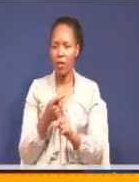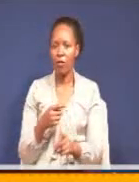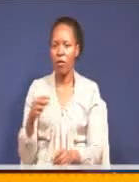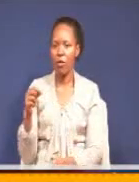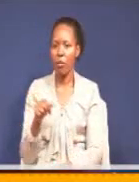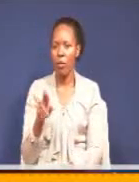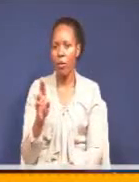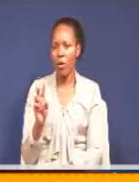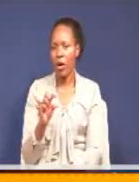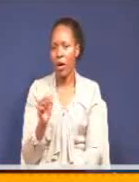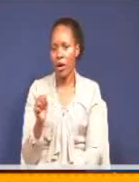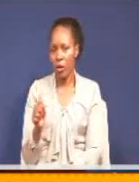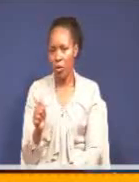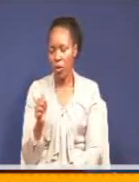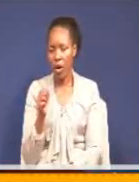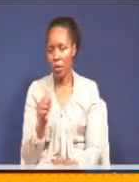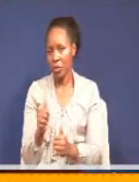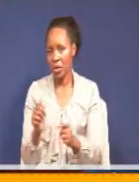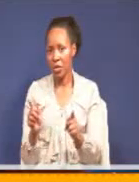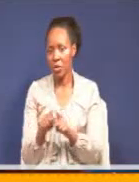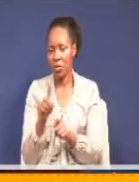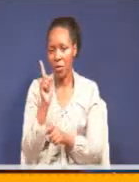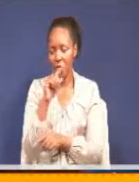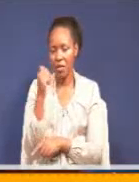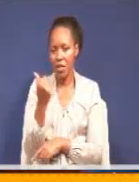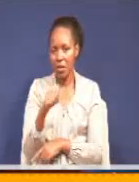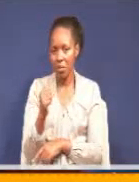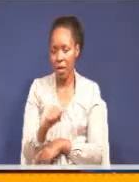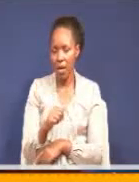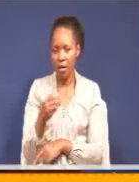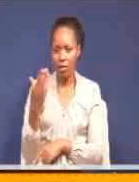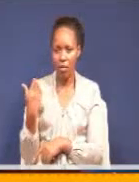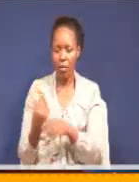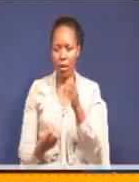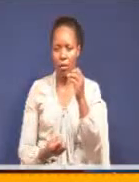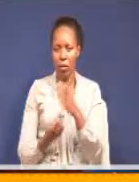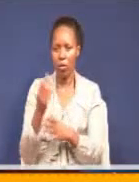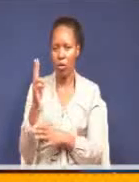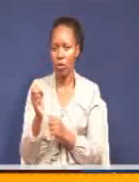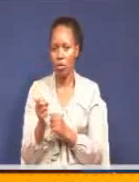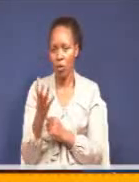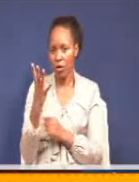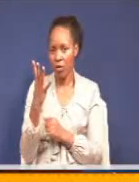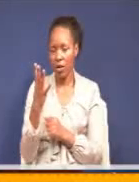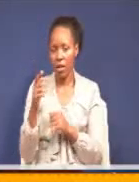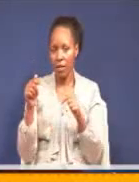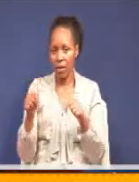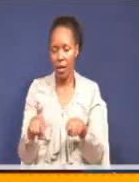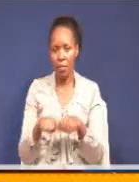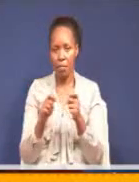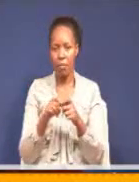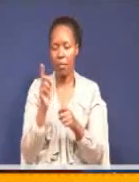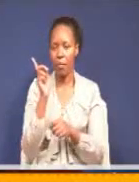Chakariga, which has also stalled. That road was launched, I think, 2014. Up to now, that road is not even motorable. So